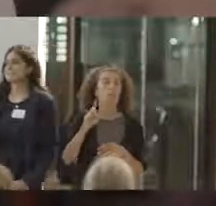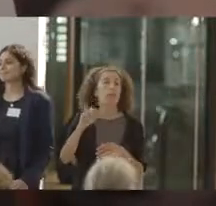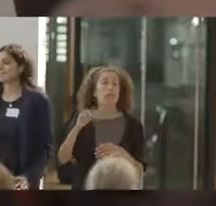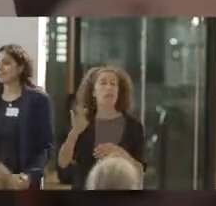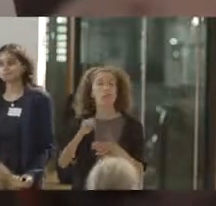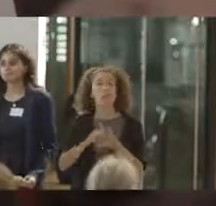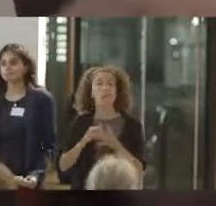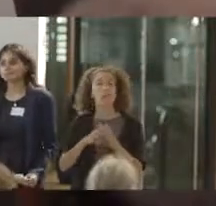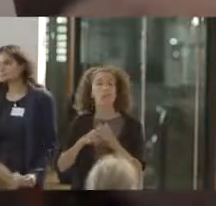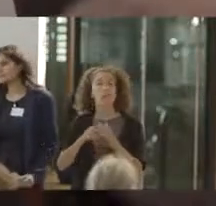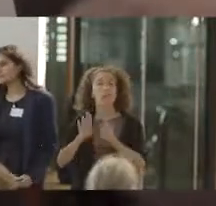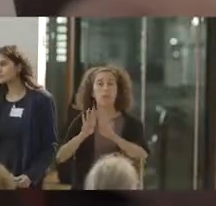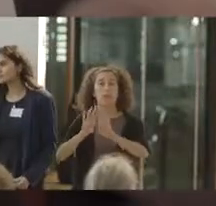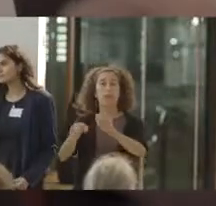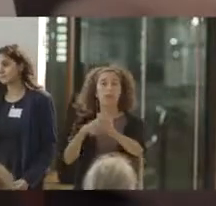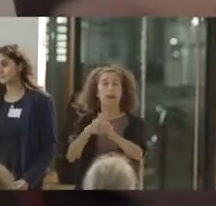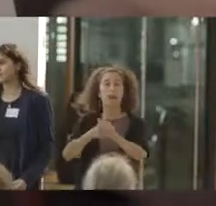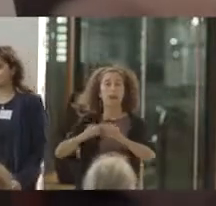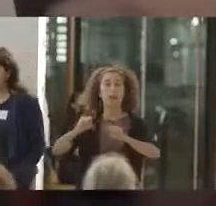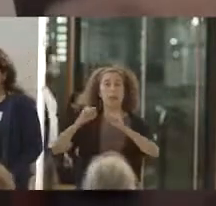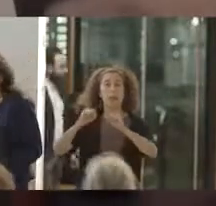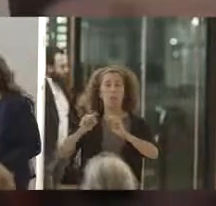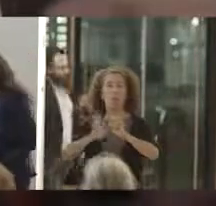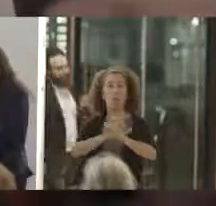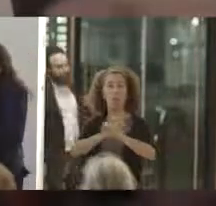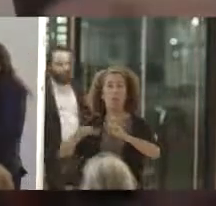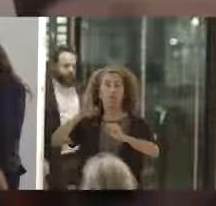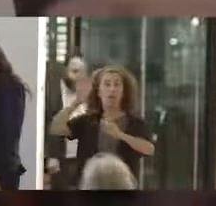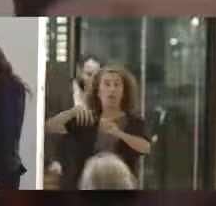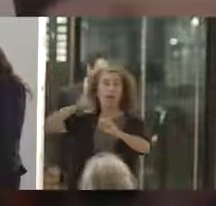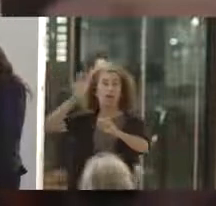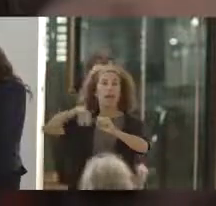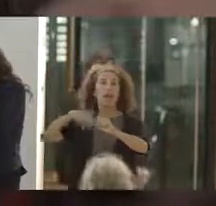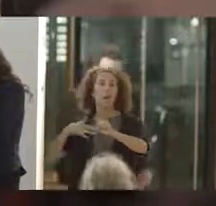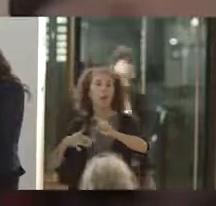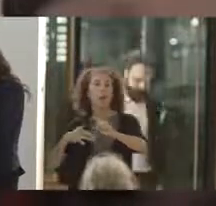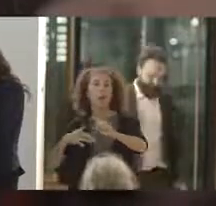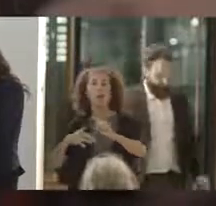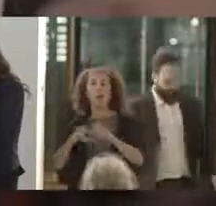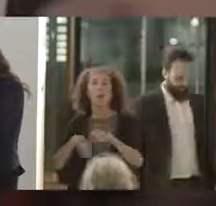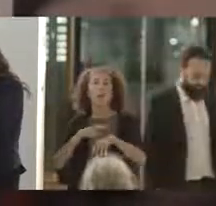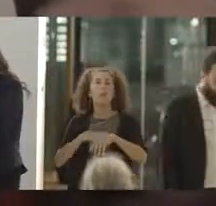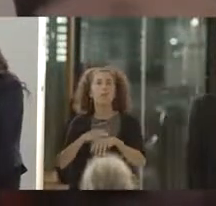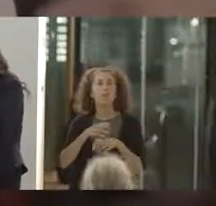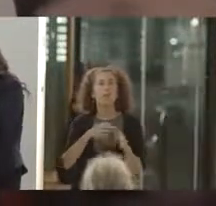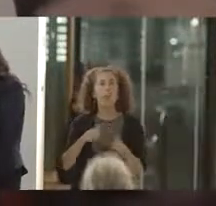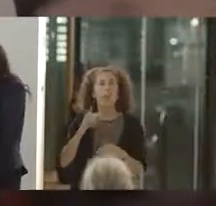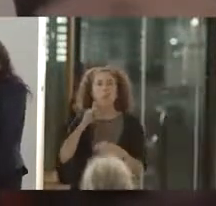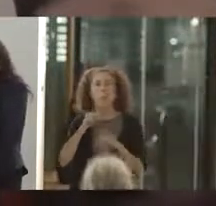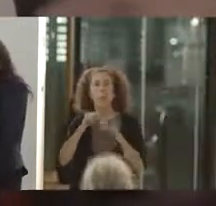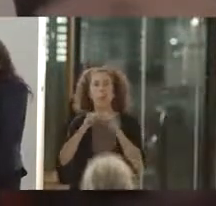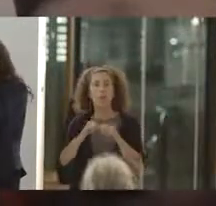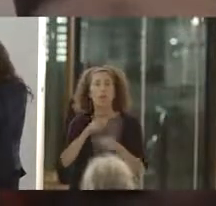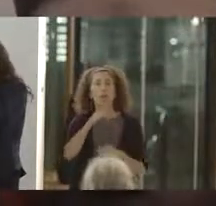that the area behind the barrier system is meant to stay dry, but of course it's still raining, and runoff is still entering that area.